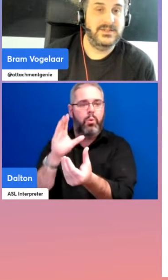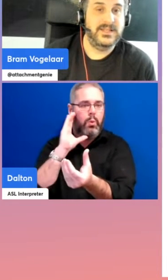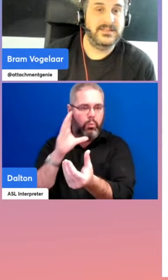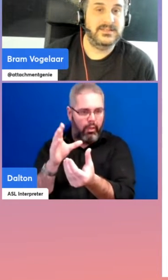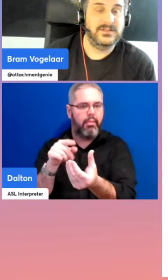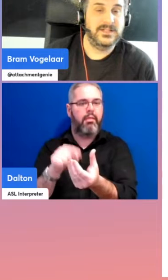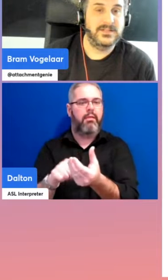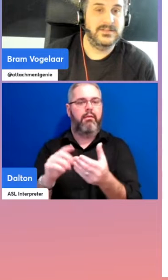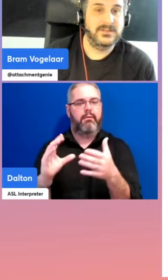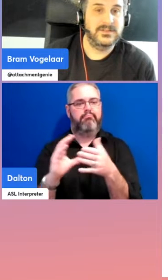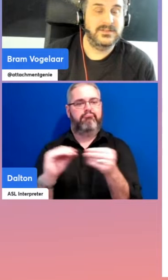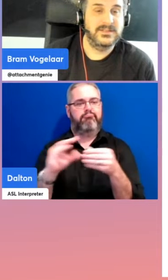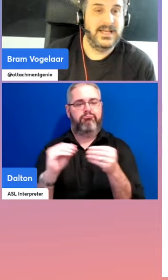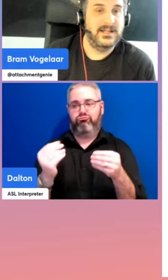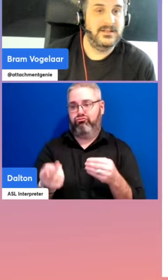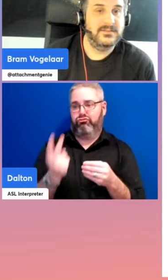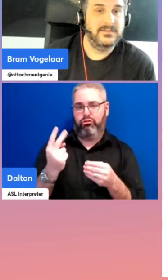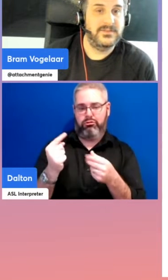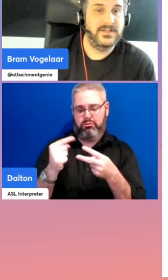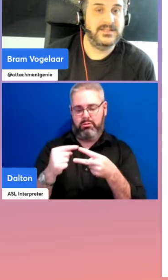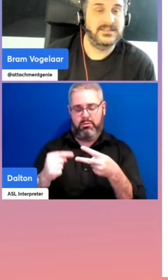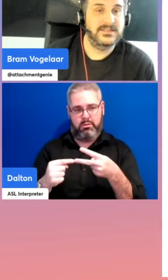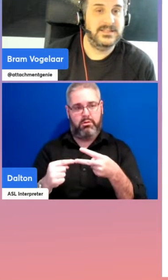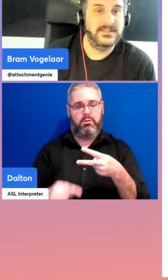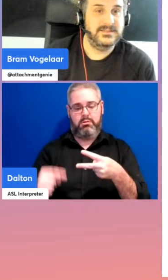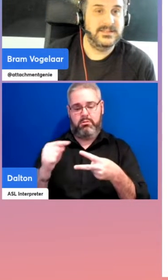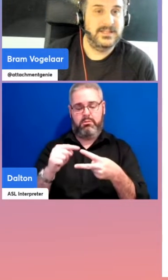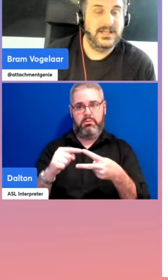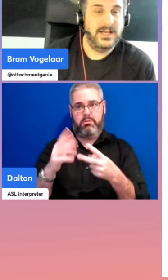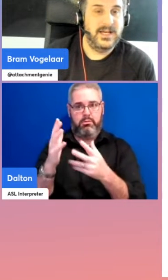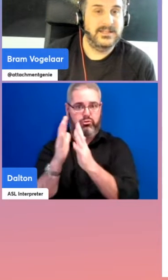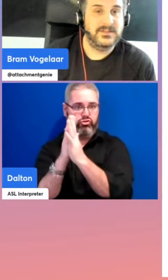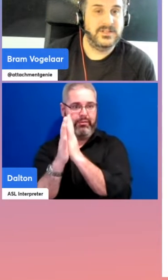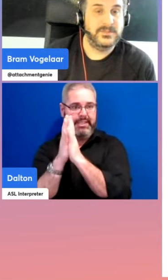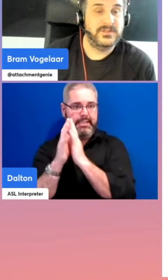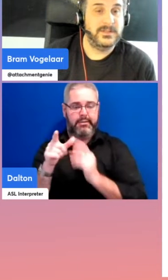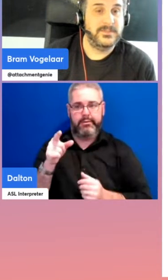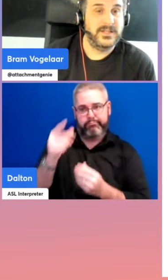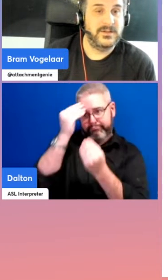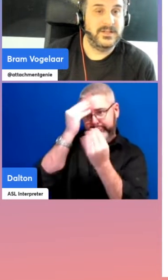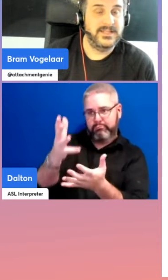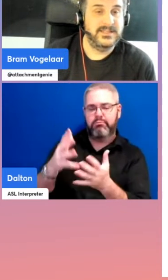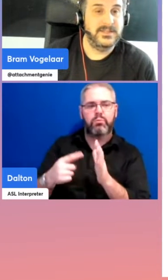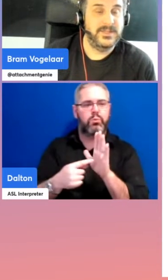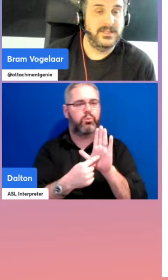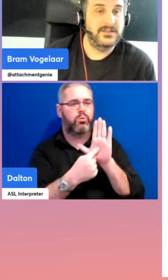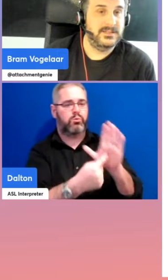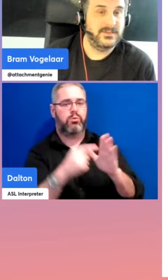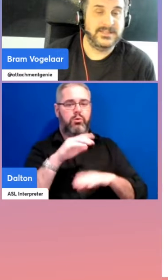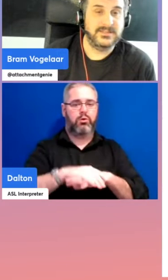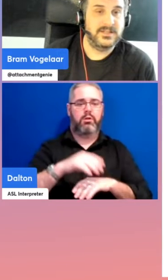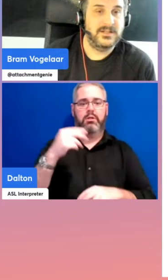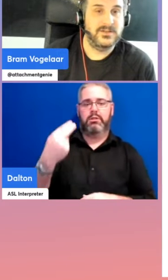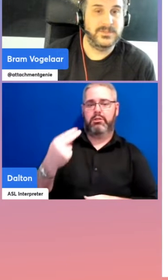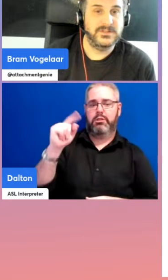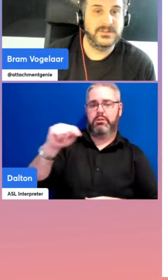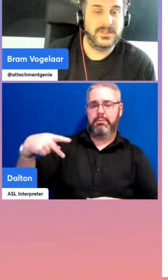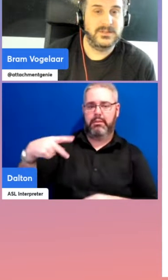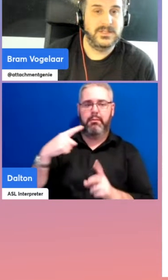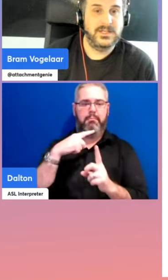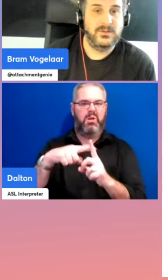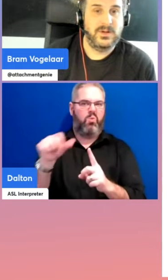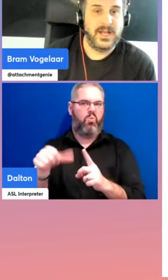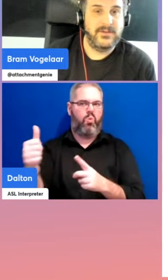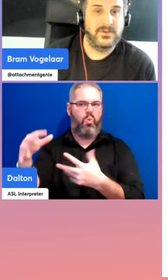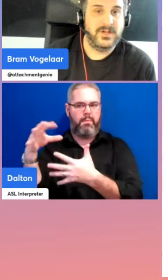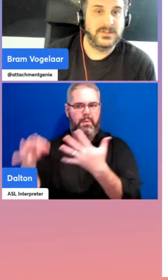say two things. It's gonna tell traffic. It's gonna expose something on HTTP, plus other options as